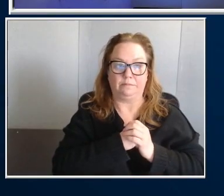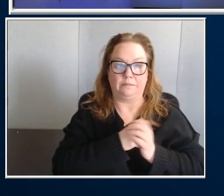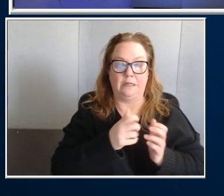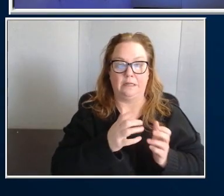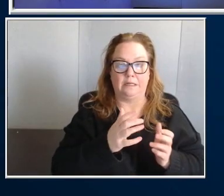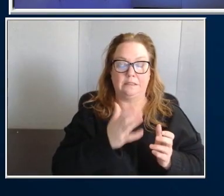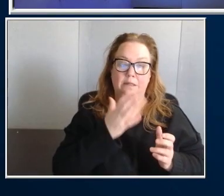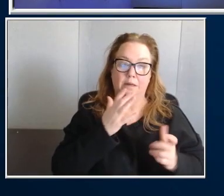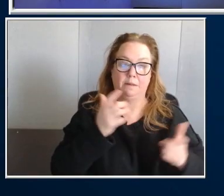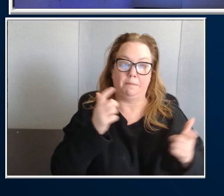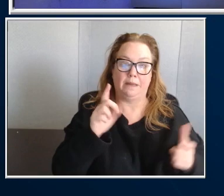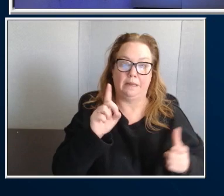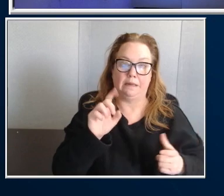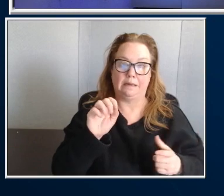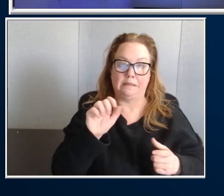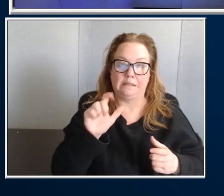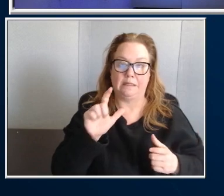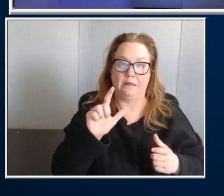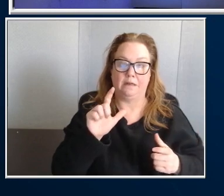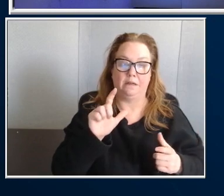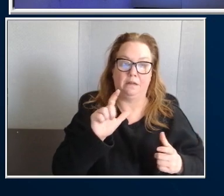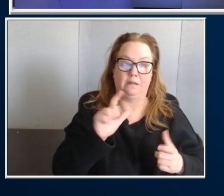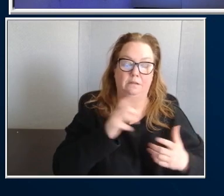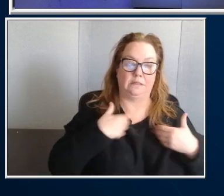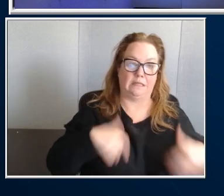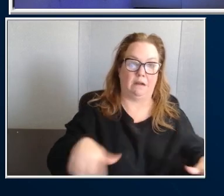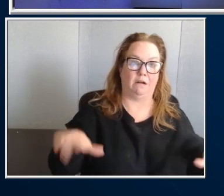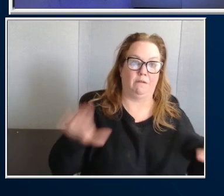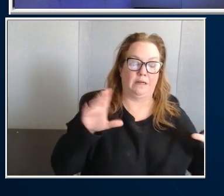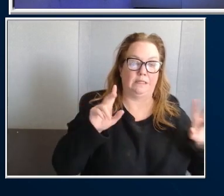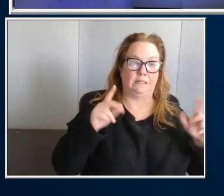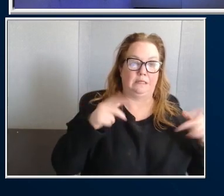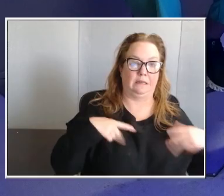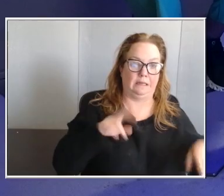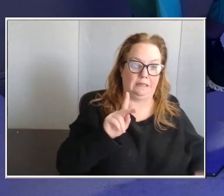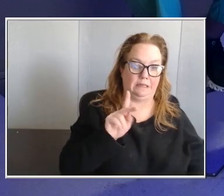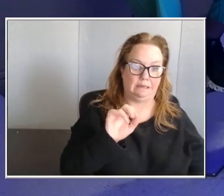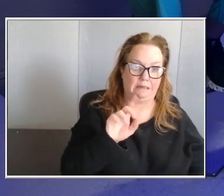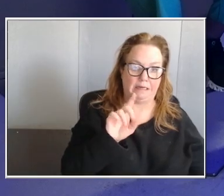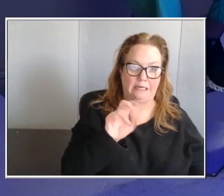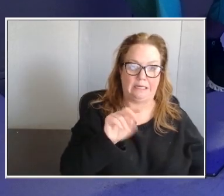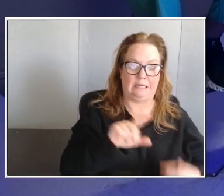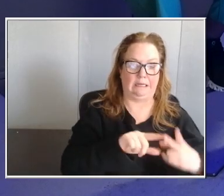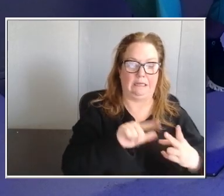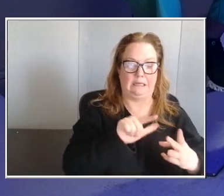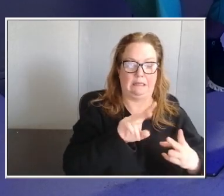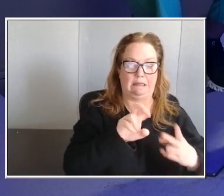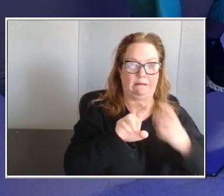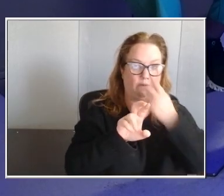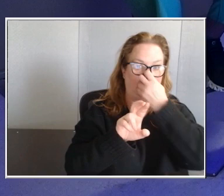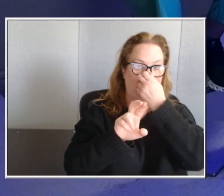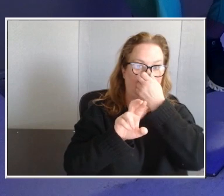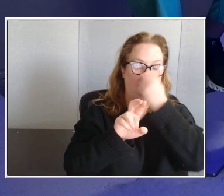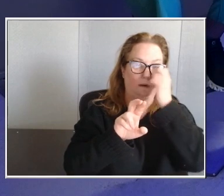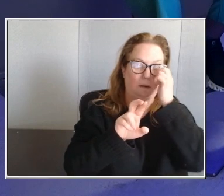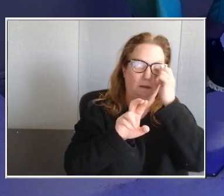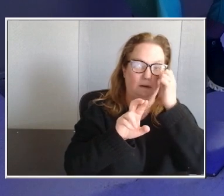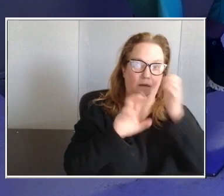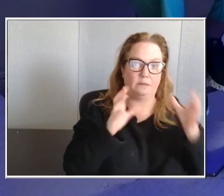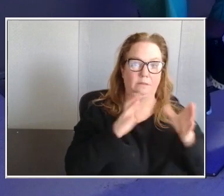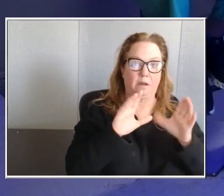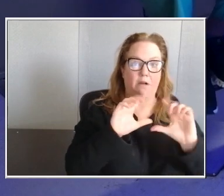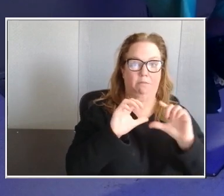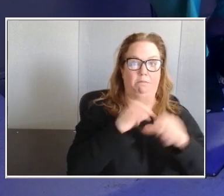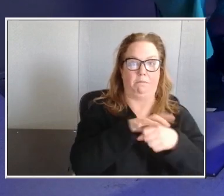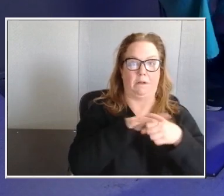deal, and you think the ultimate act of sacrifice, people giving kidneys, giving part of their liver. I know parents, and there's a small population of